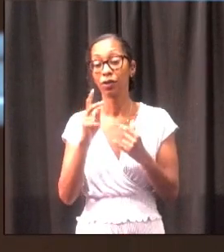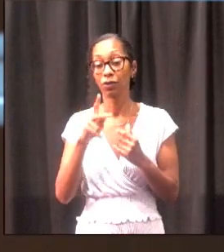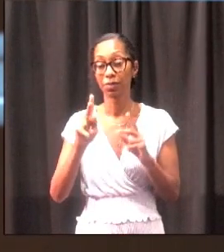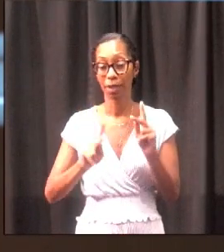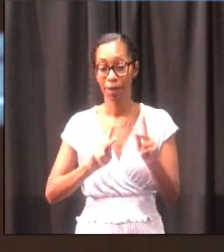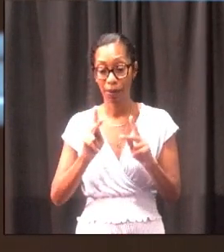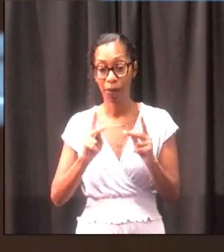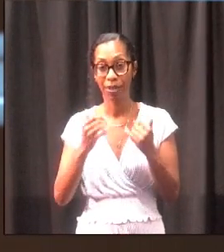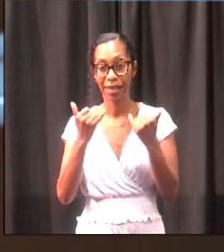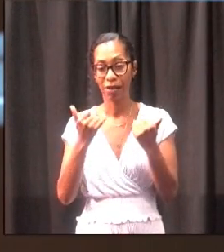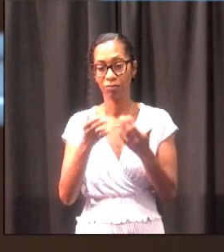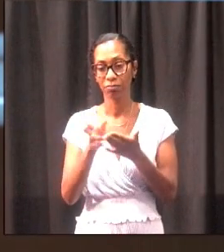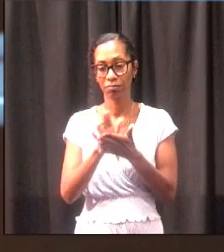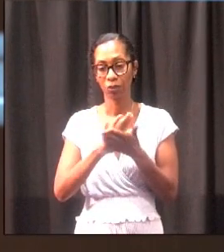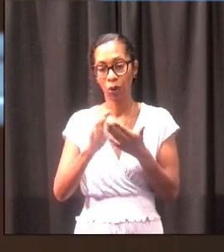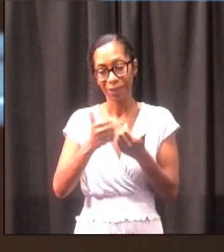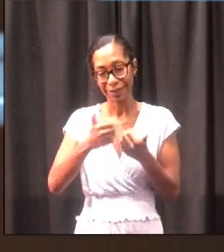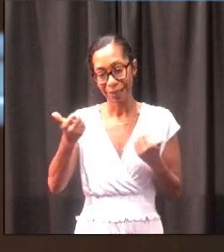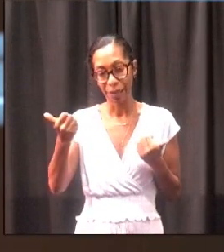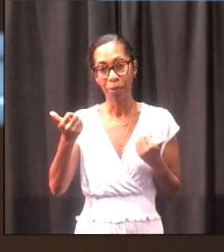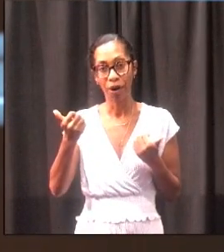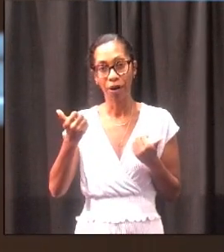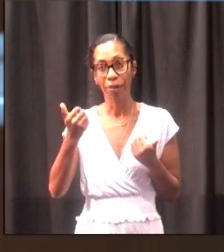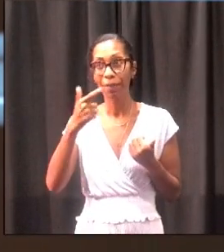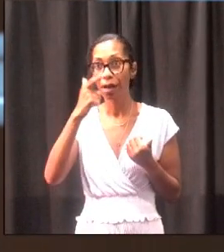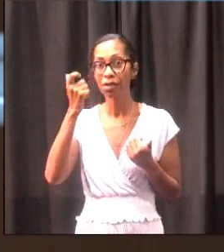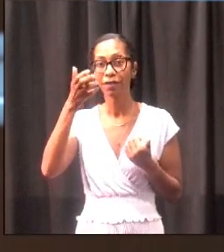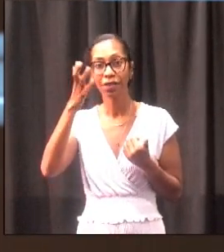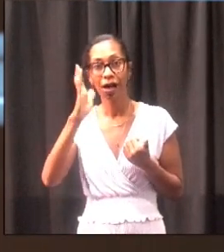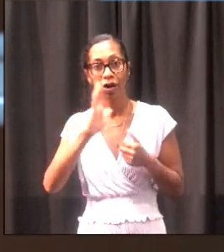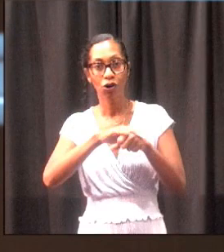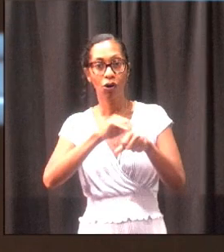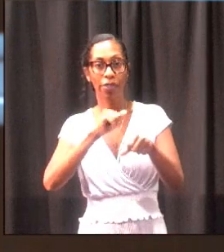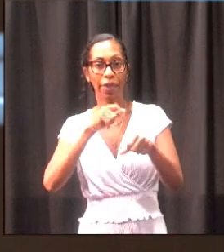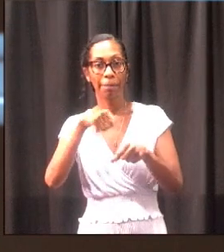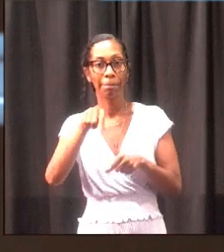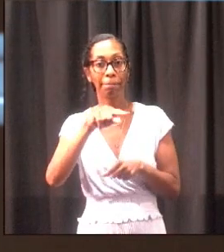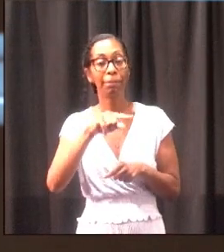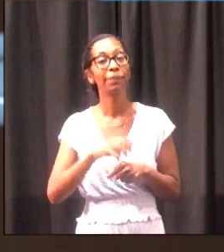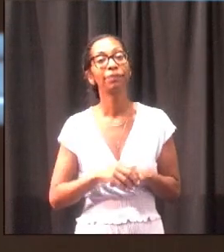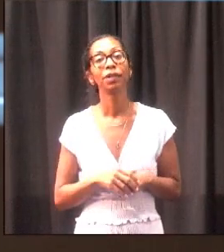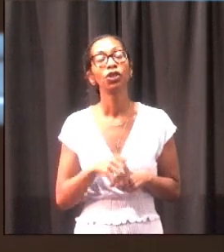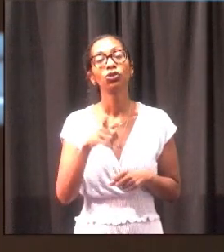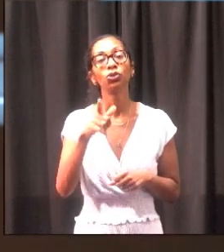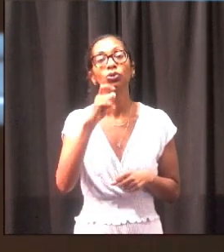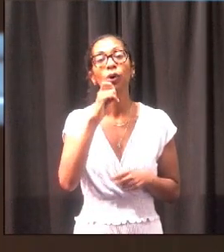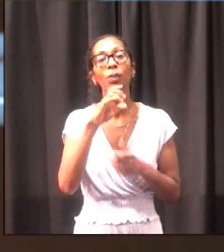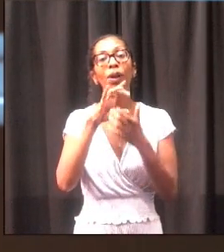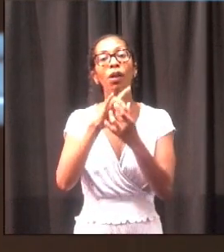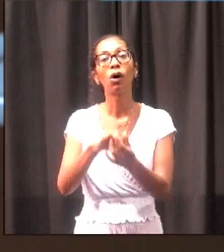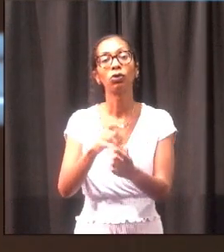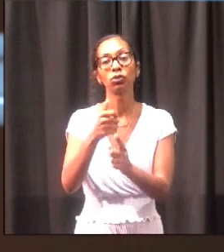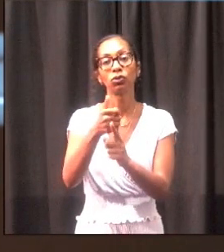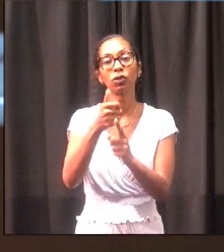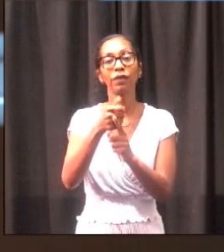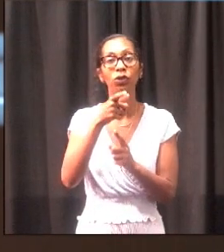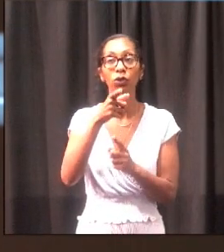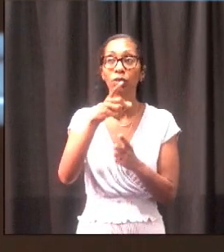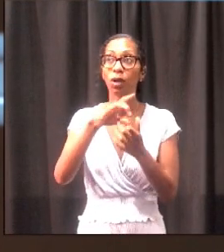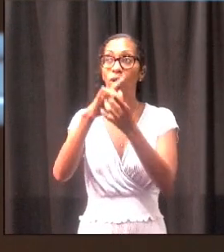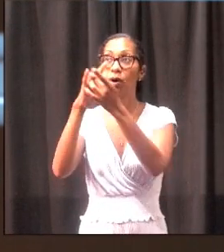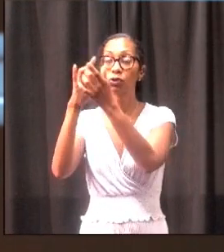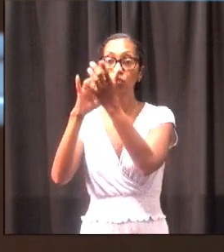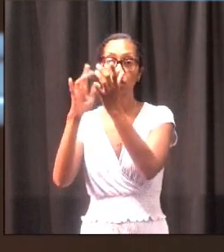by God, for God. Now, let me say that again now. See, you're not your own anymore. You now belong to the Lord Jesus